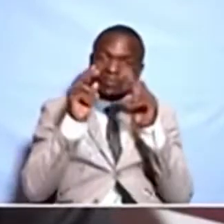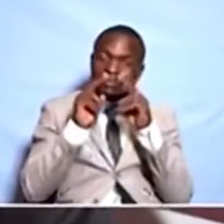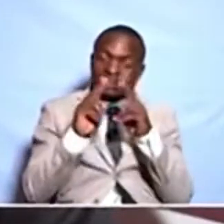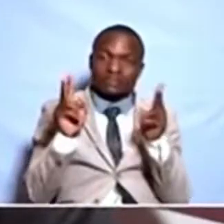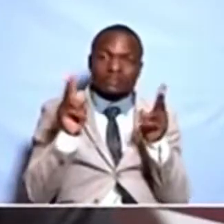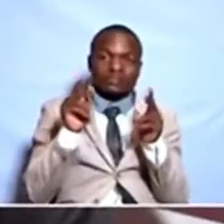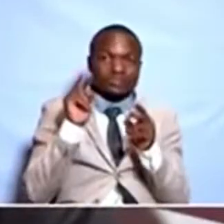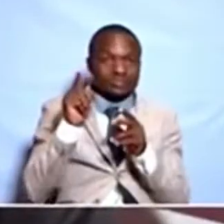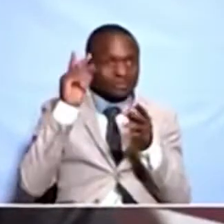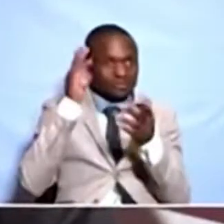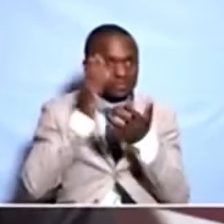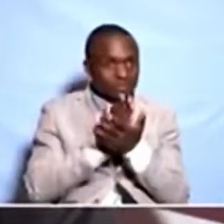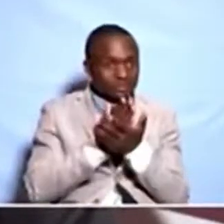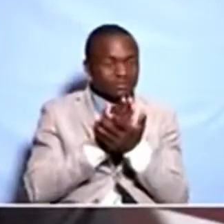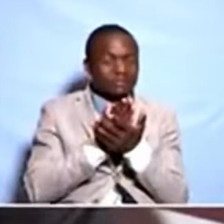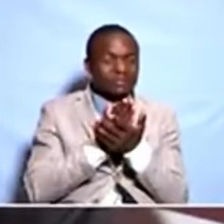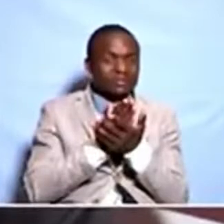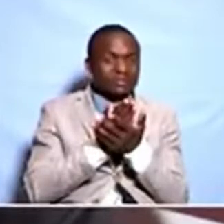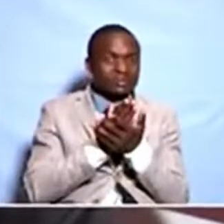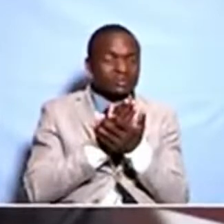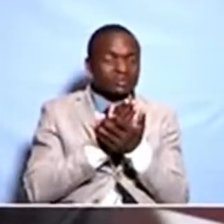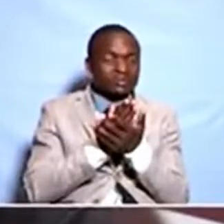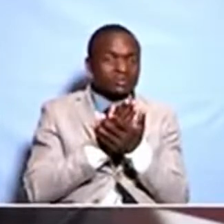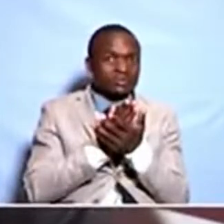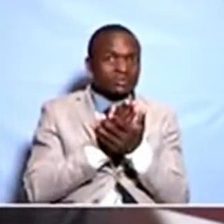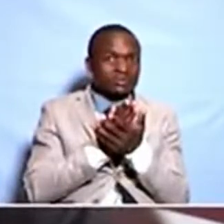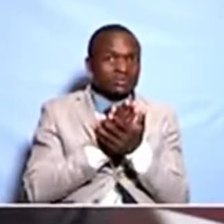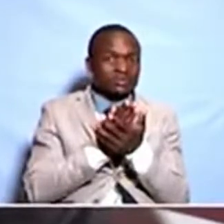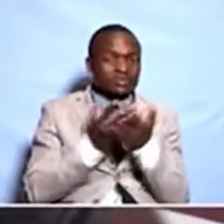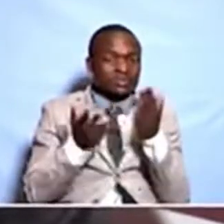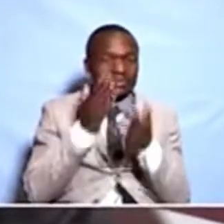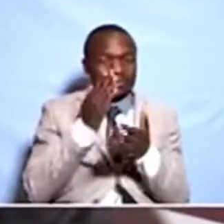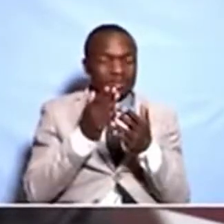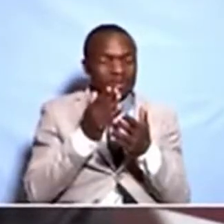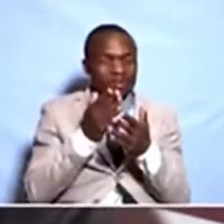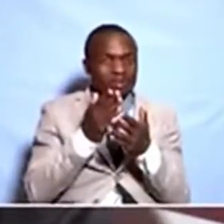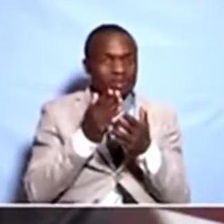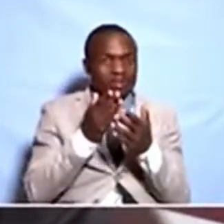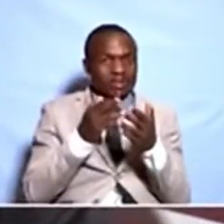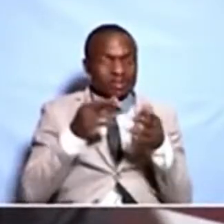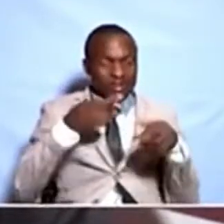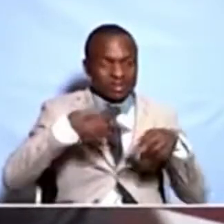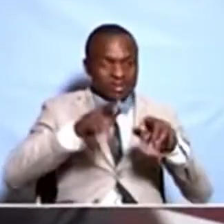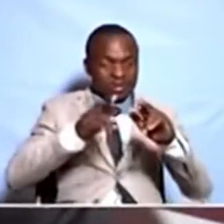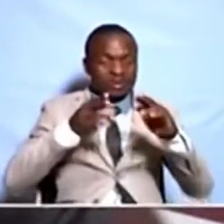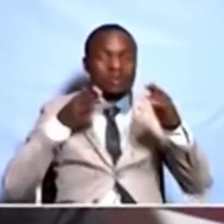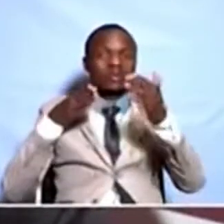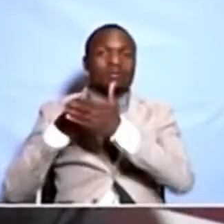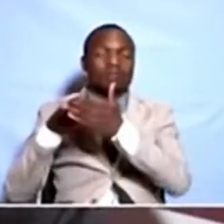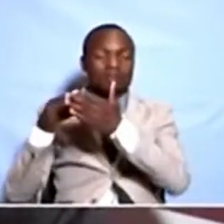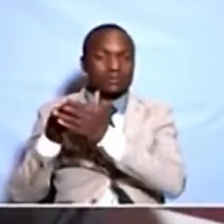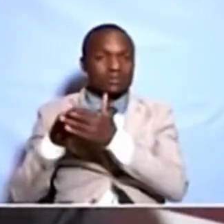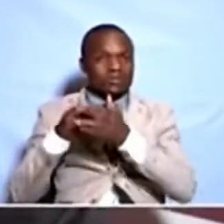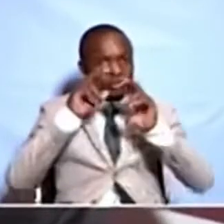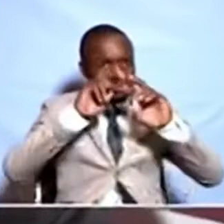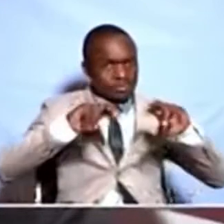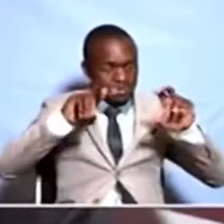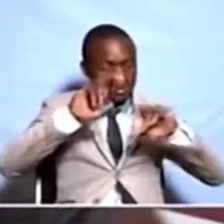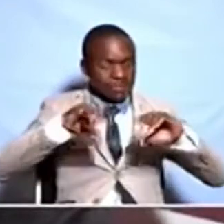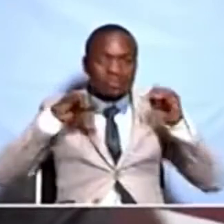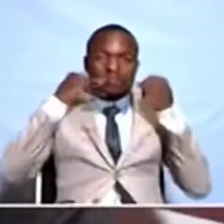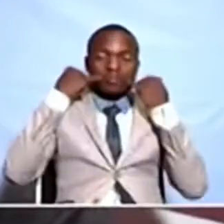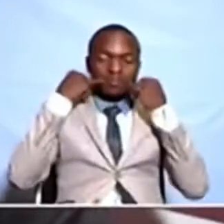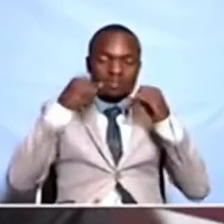that I'm stopped on a red by a spot check to verify what details are on my vehicle, and are